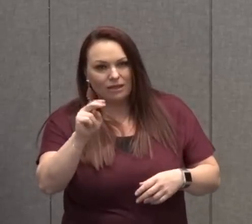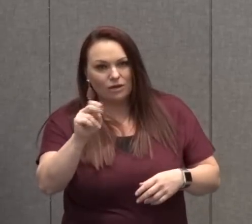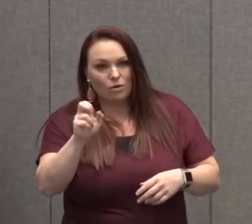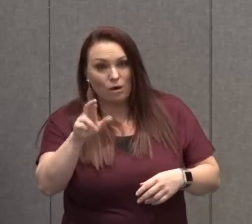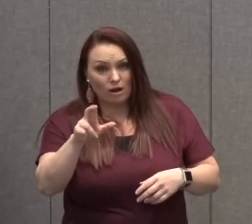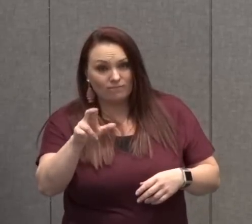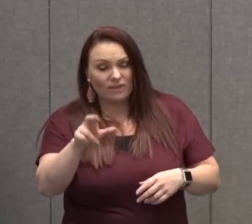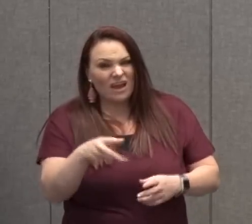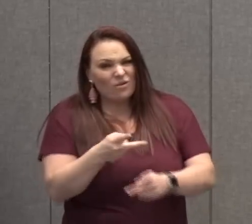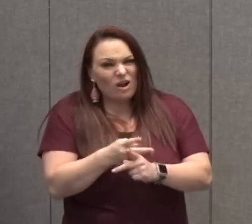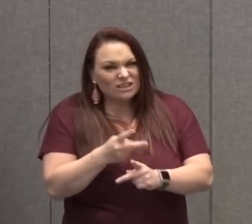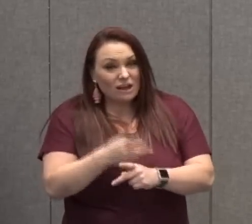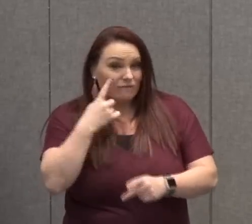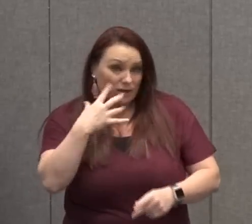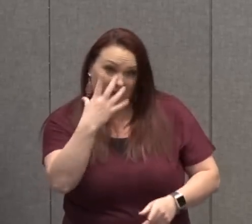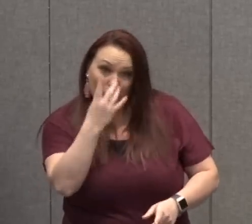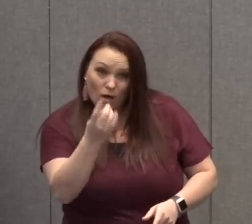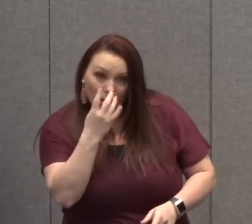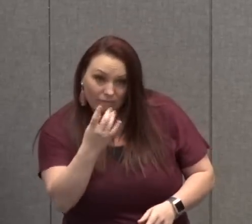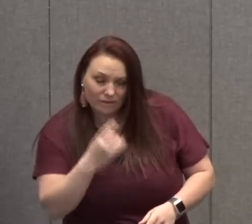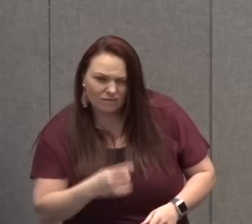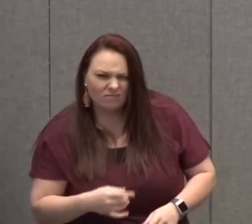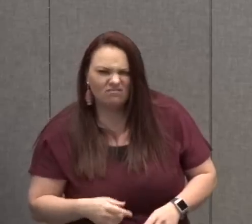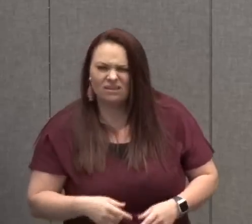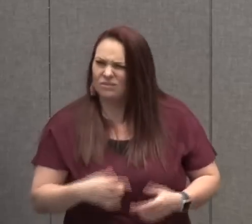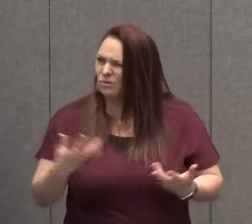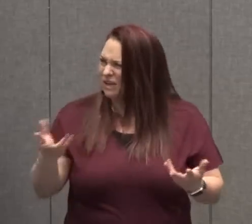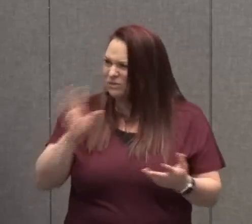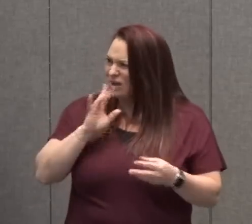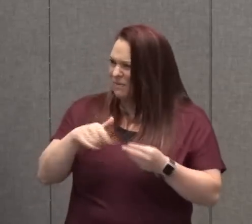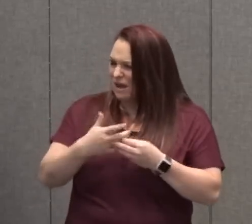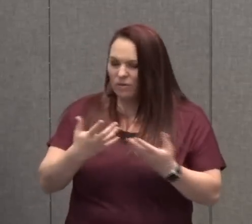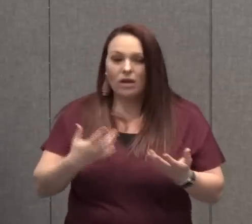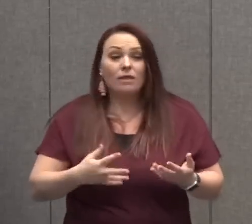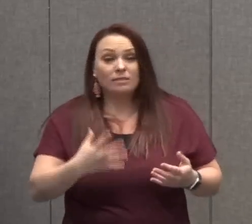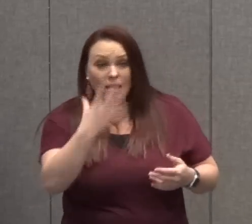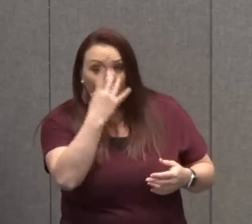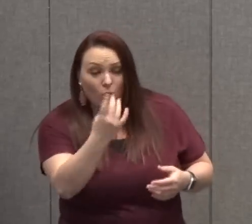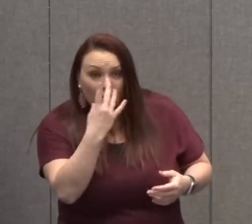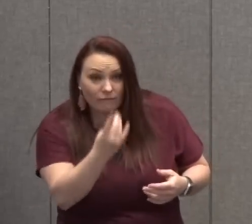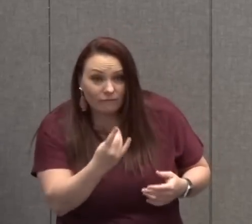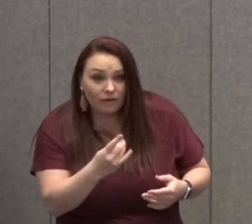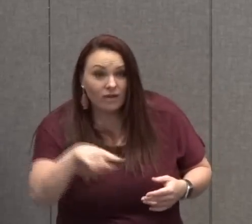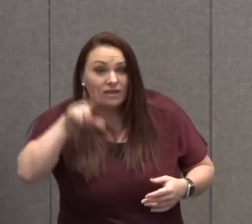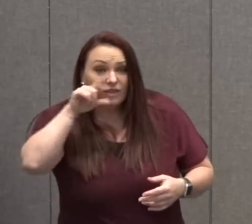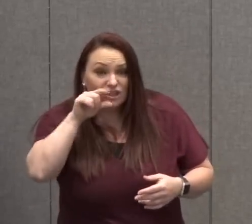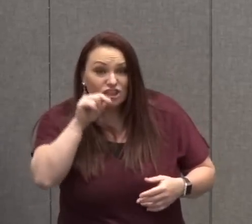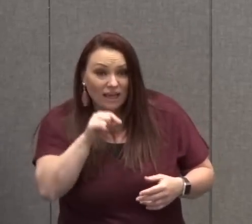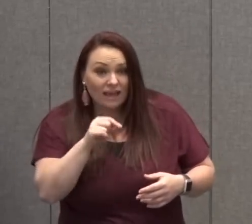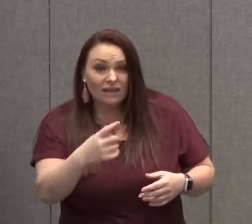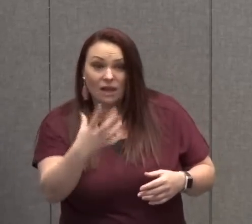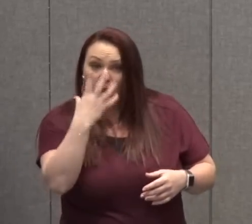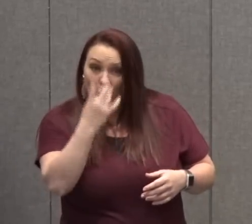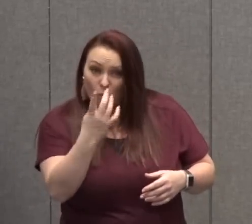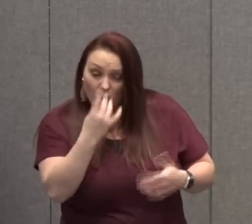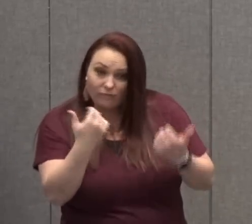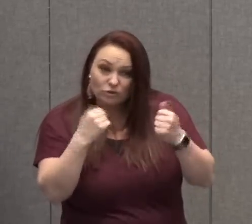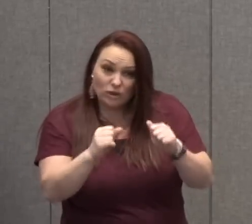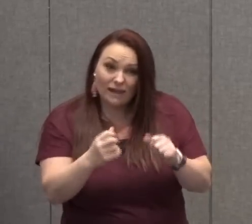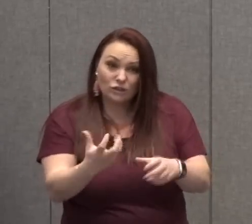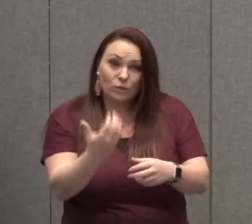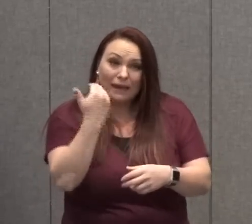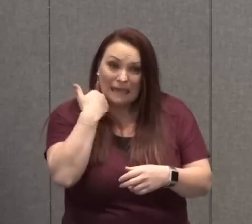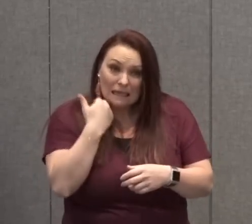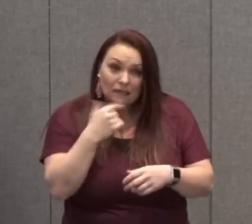And I said, what are you talking about, Mom? And she goes, the wolf on the chicken, the wolf that was trying to eat the chicken. I